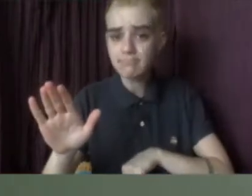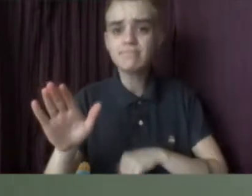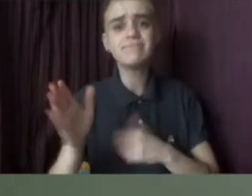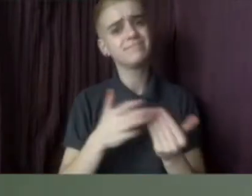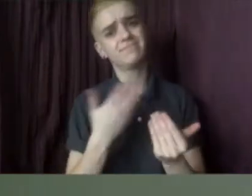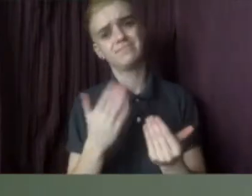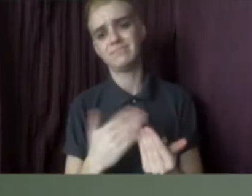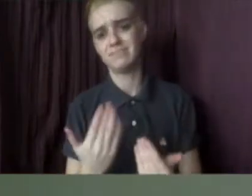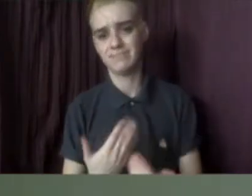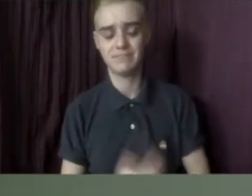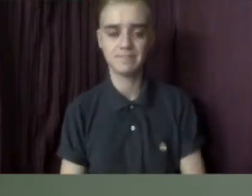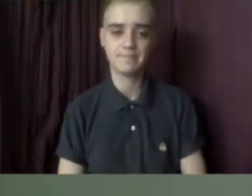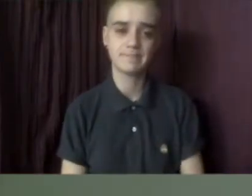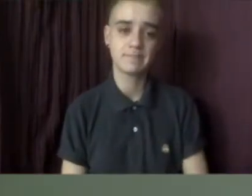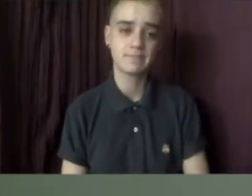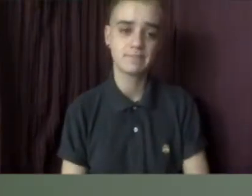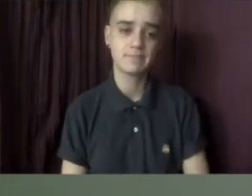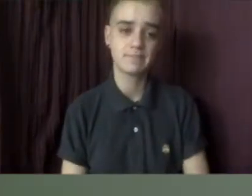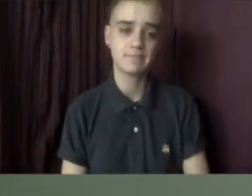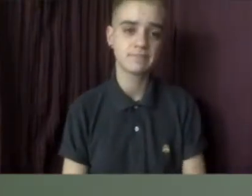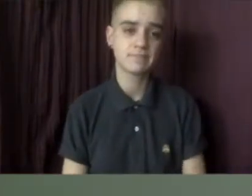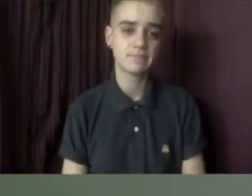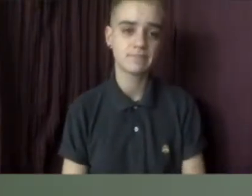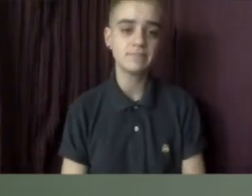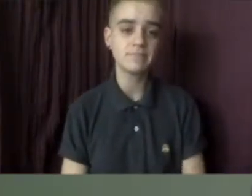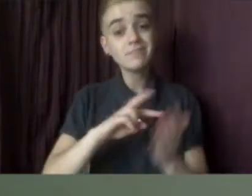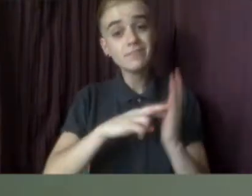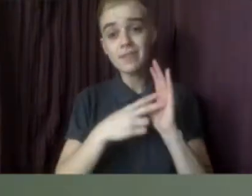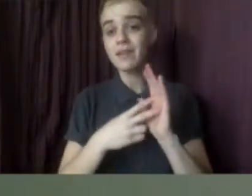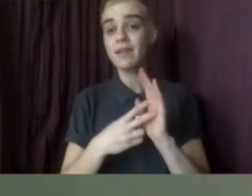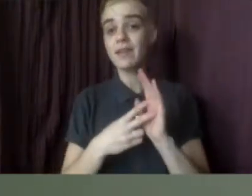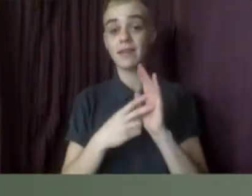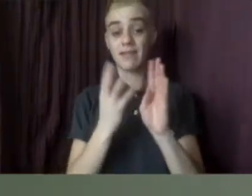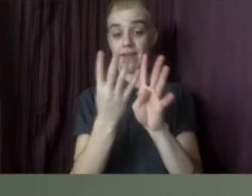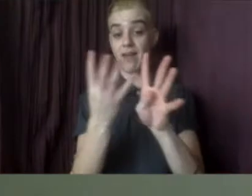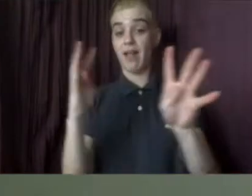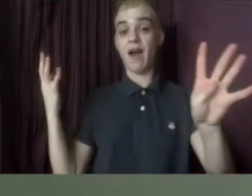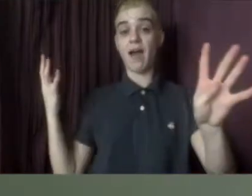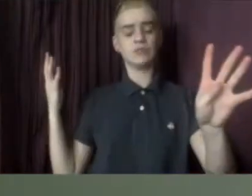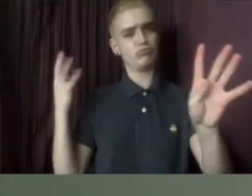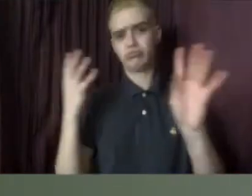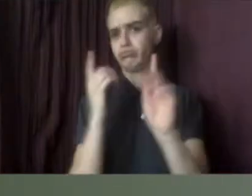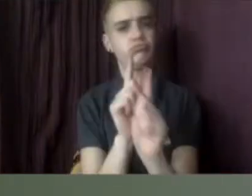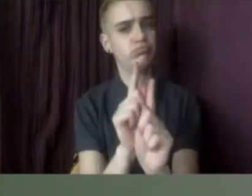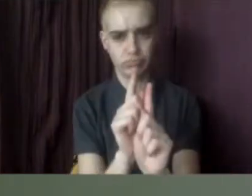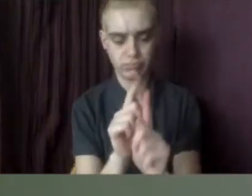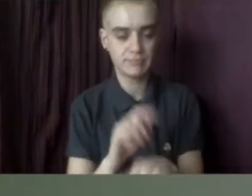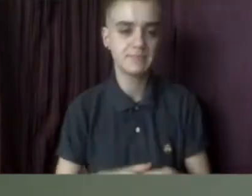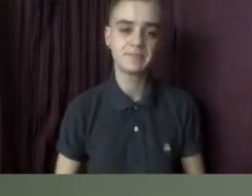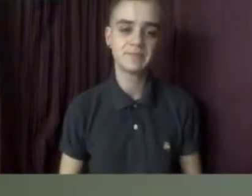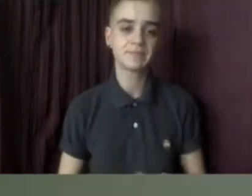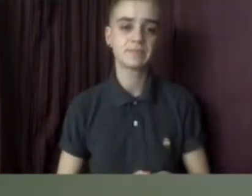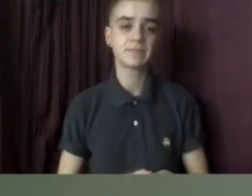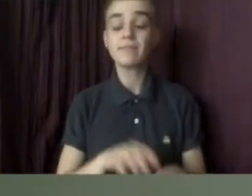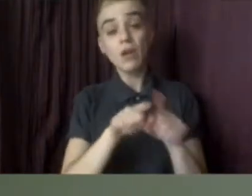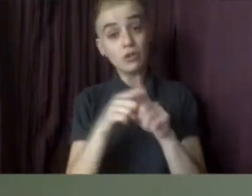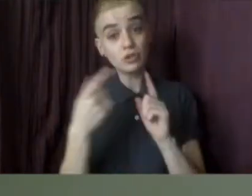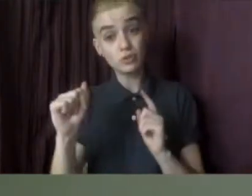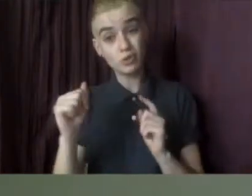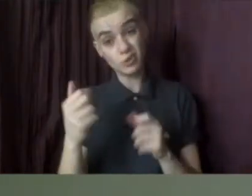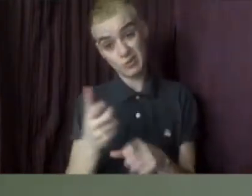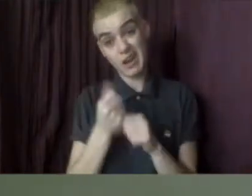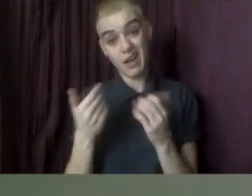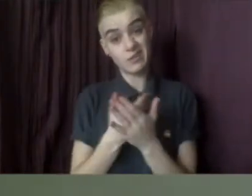was just we had new poll workers, brand new poll workers who haven't figured out how to use new machines. So all of that, I think,